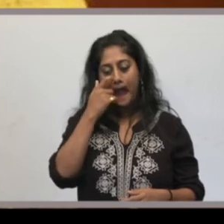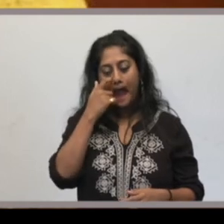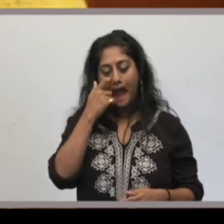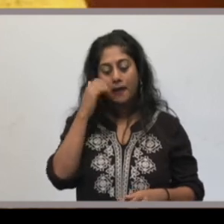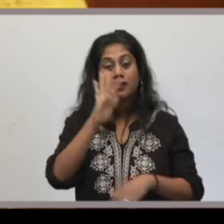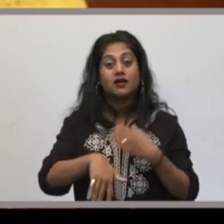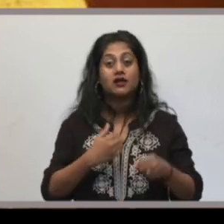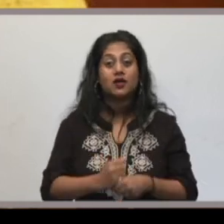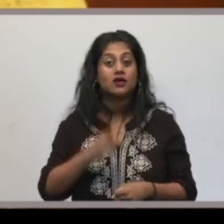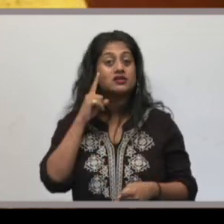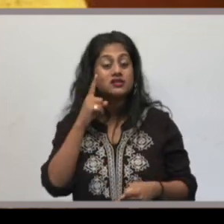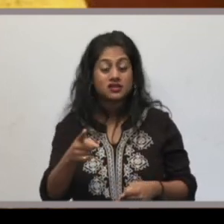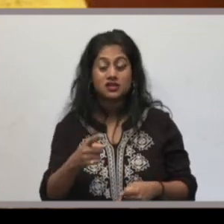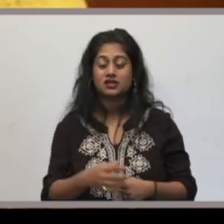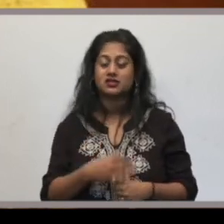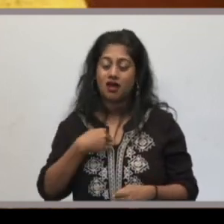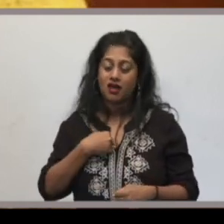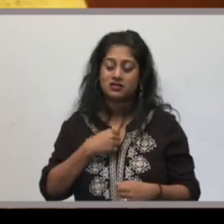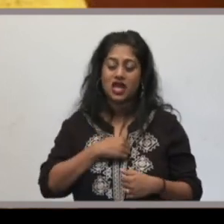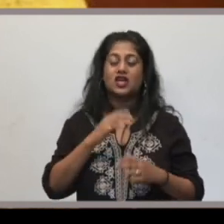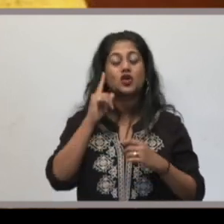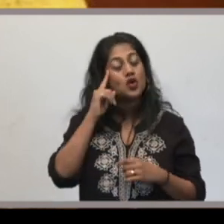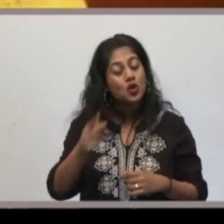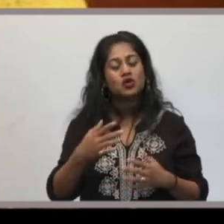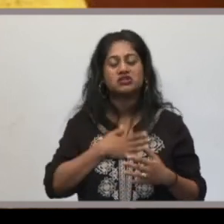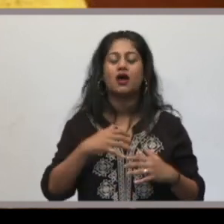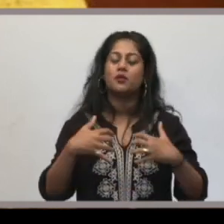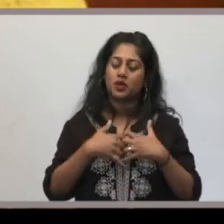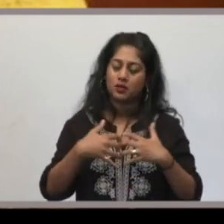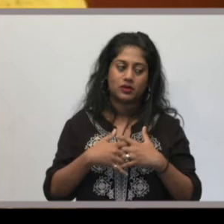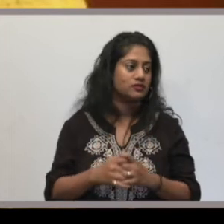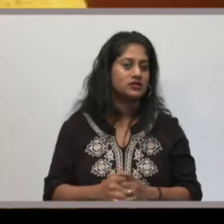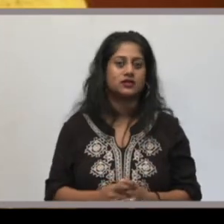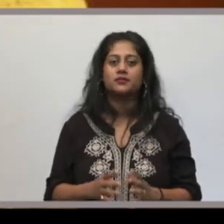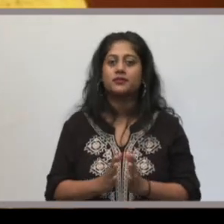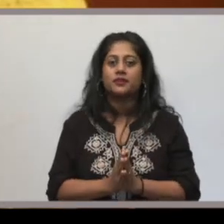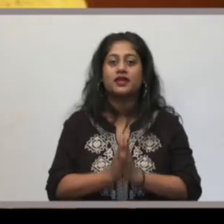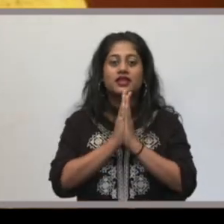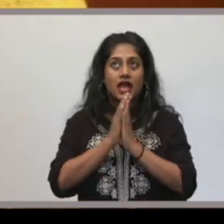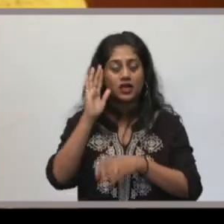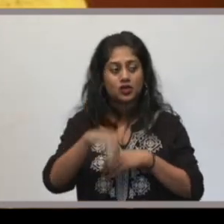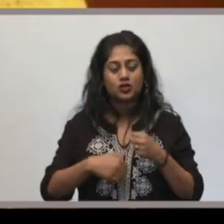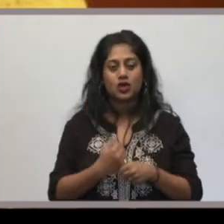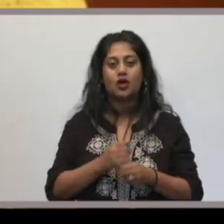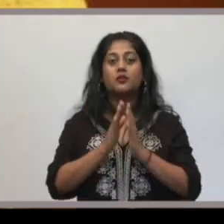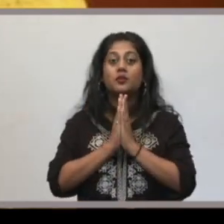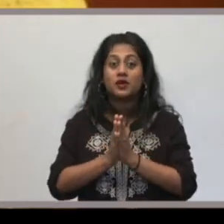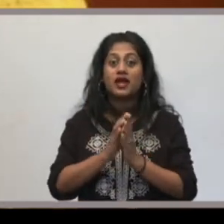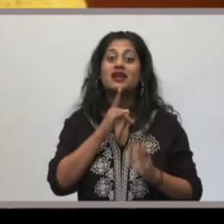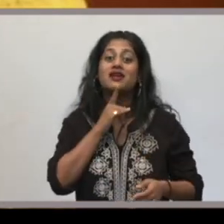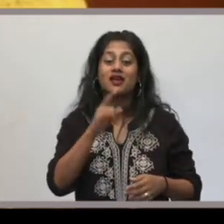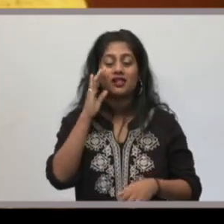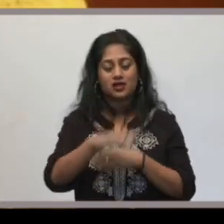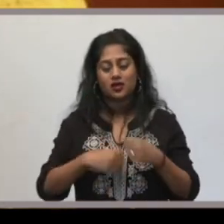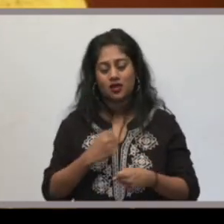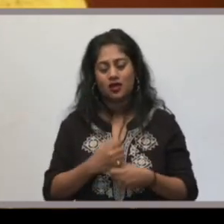and joy and eternal life, bow your heads, close your eyes, don't look around. Reverence this moment and pray this prayer with me,